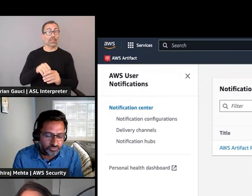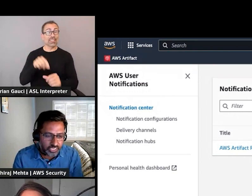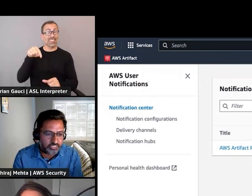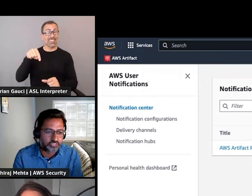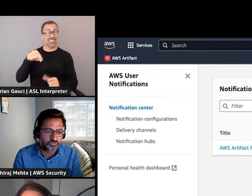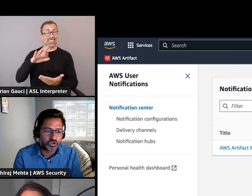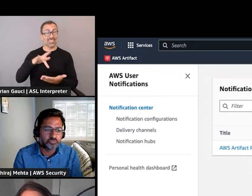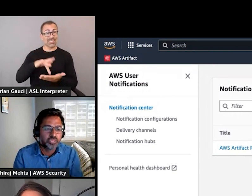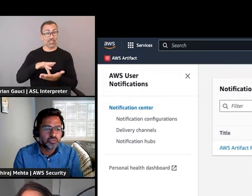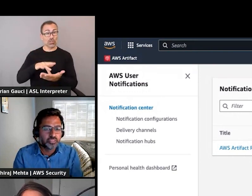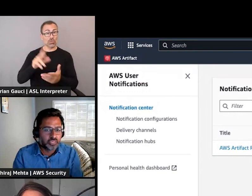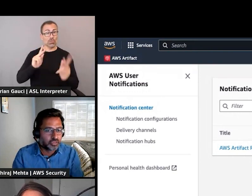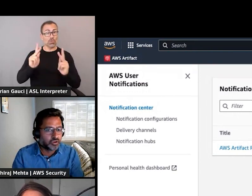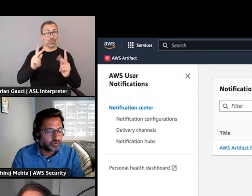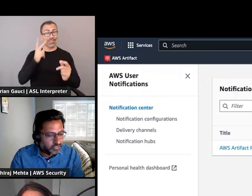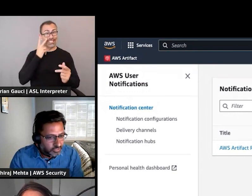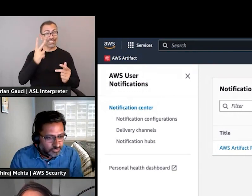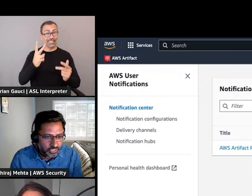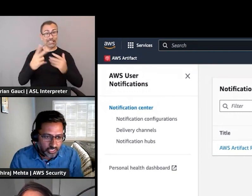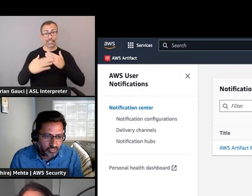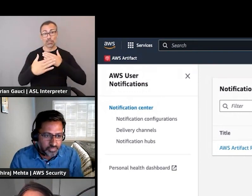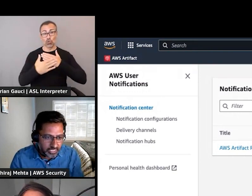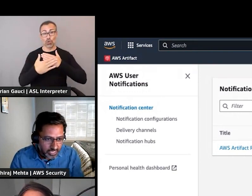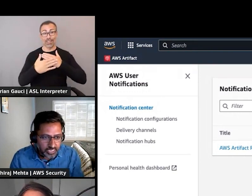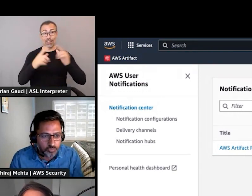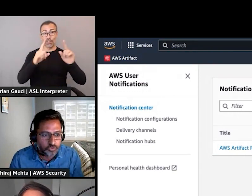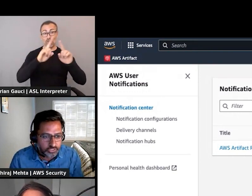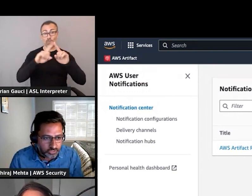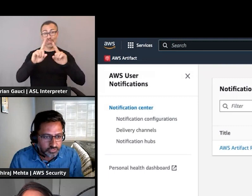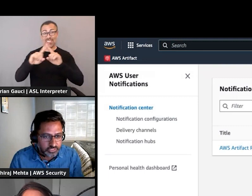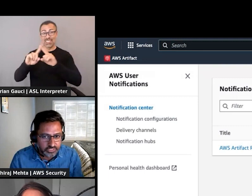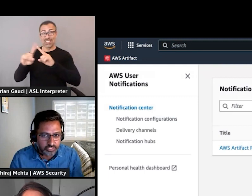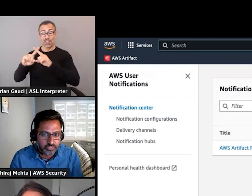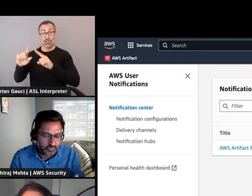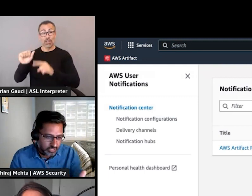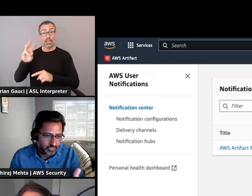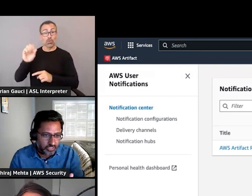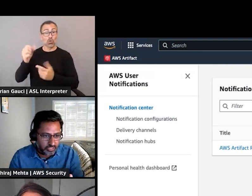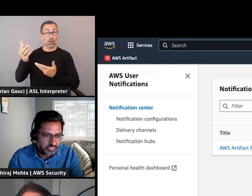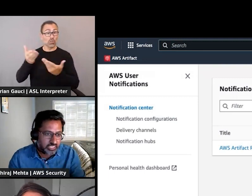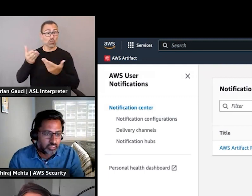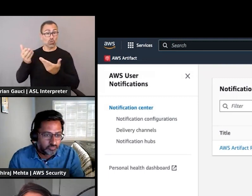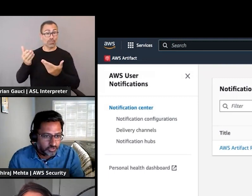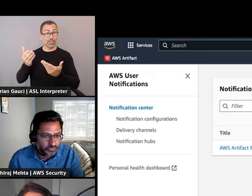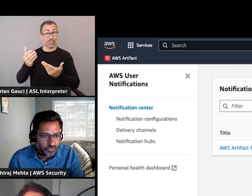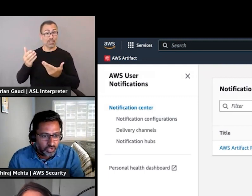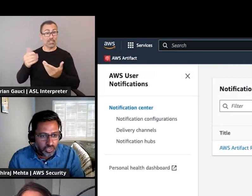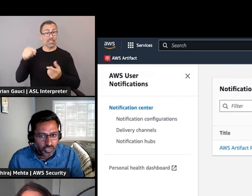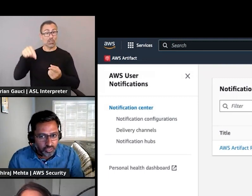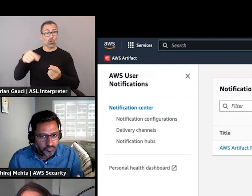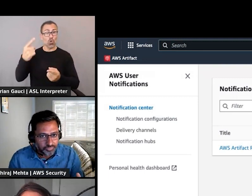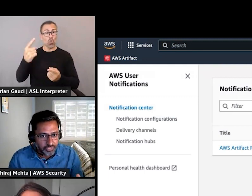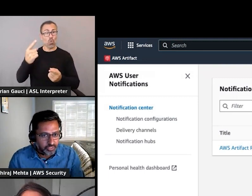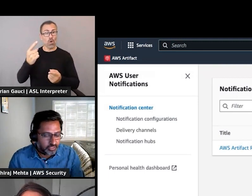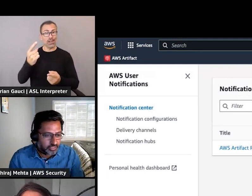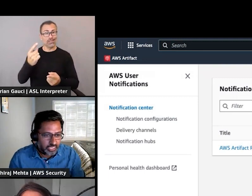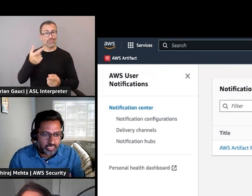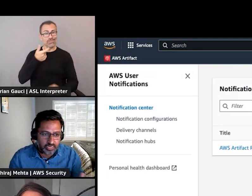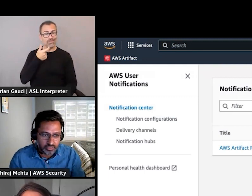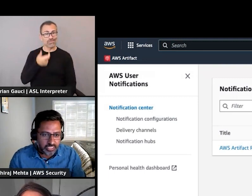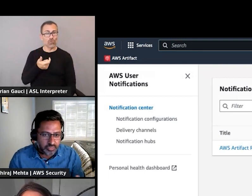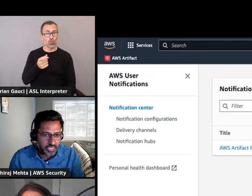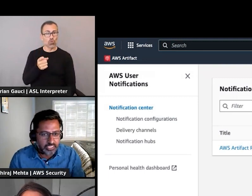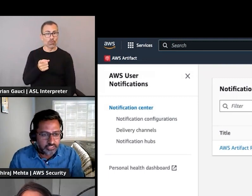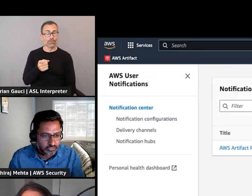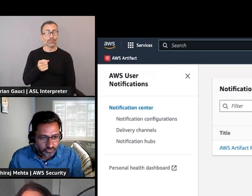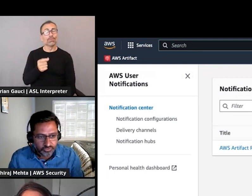see notifications from different, many AWS services in a single view. They